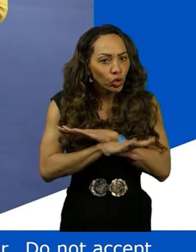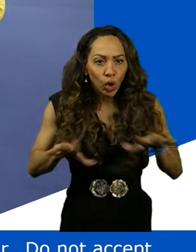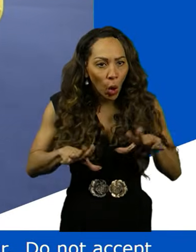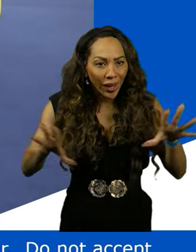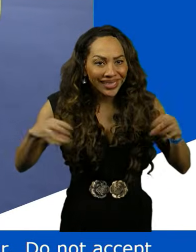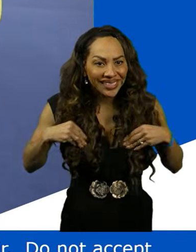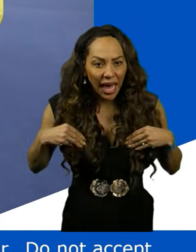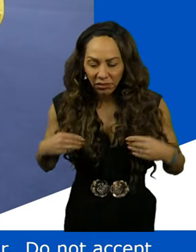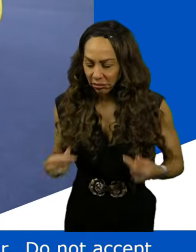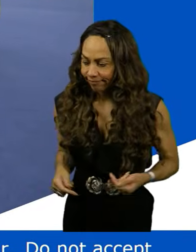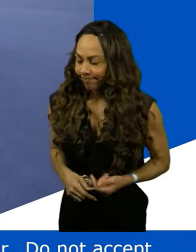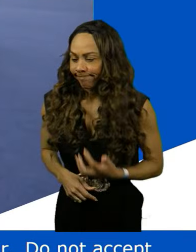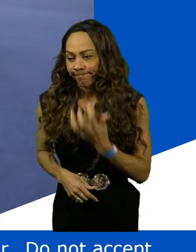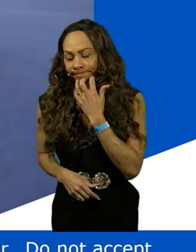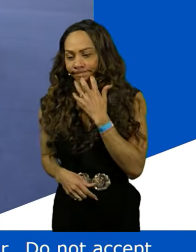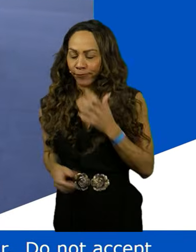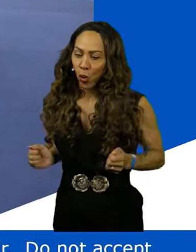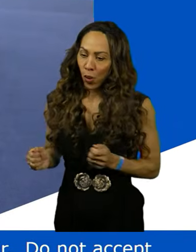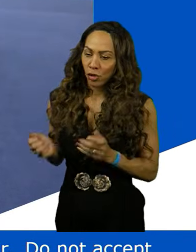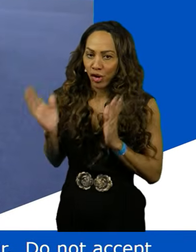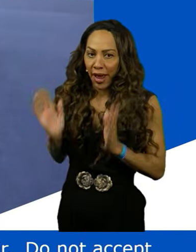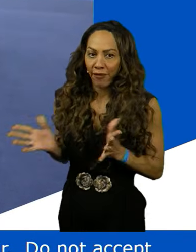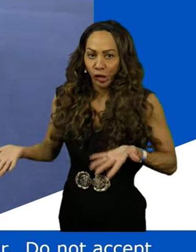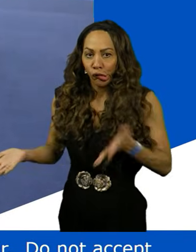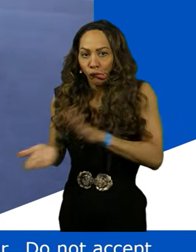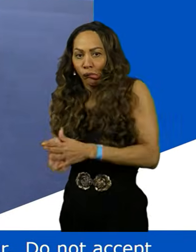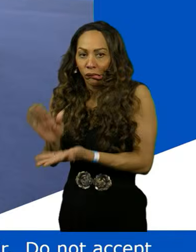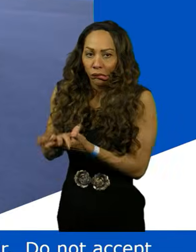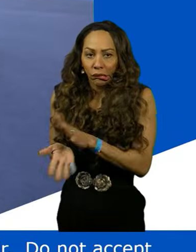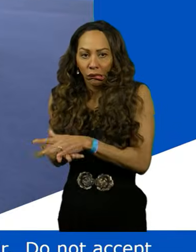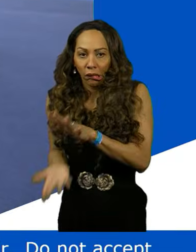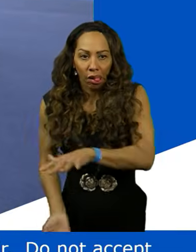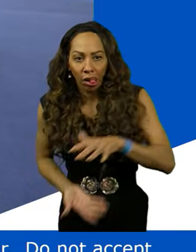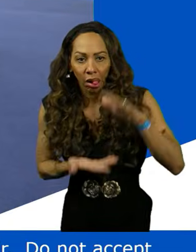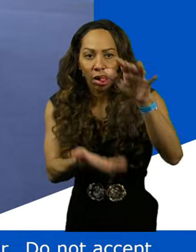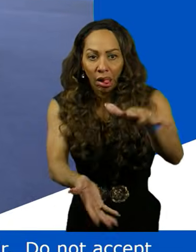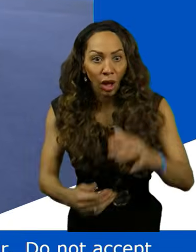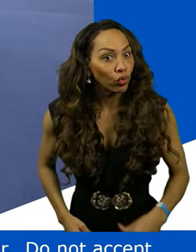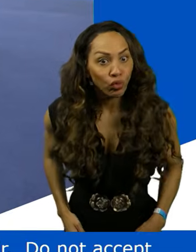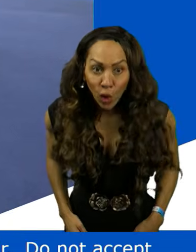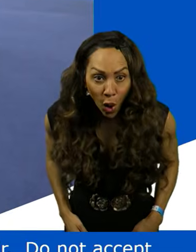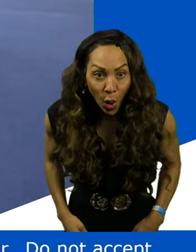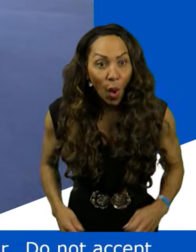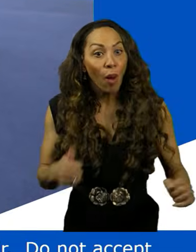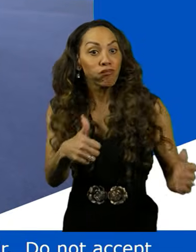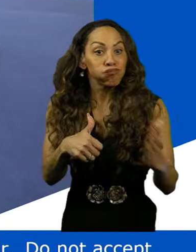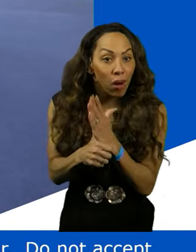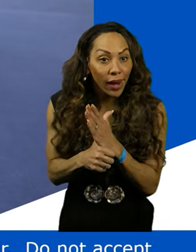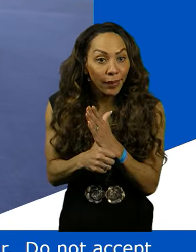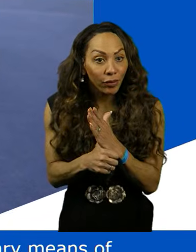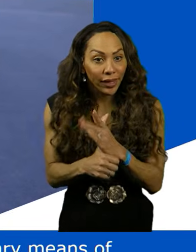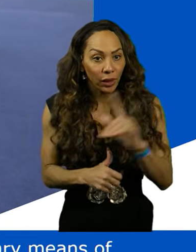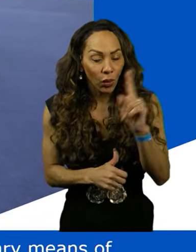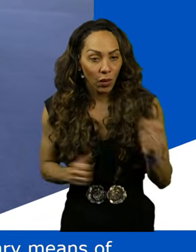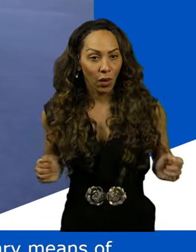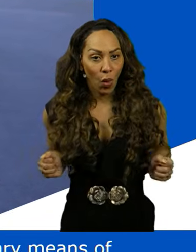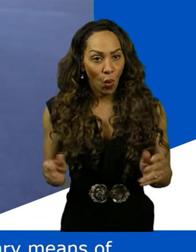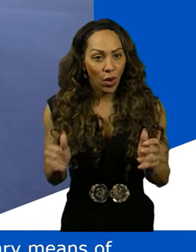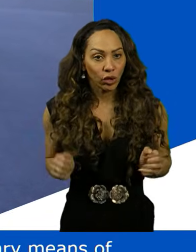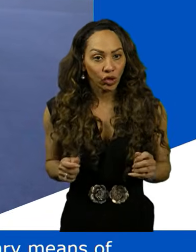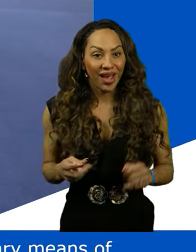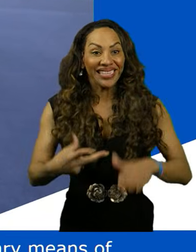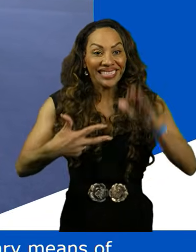vehicle. The wheelchair is the primary means of transport, the vehicle is the secondary means of